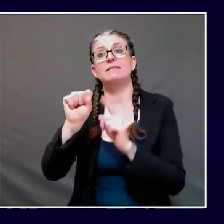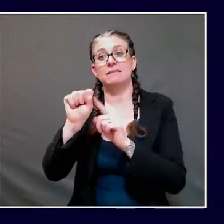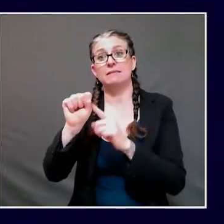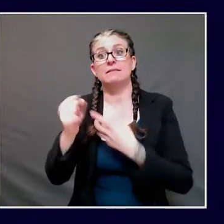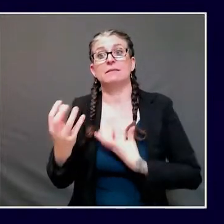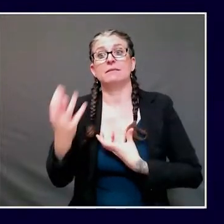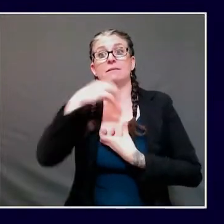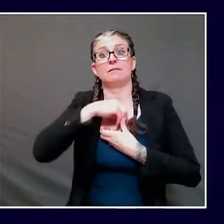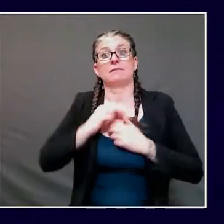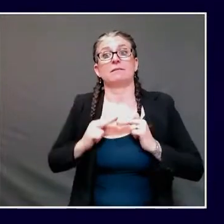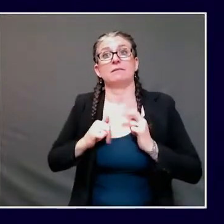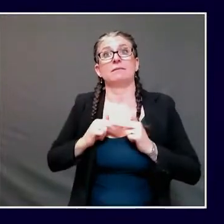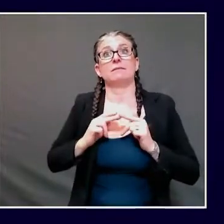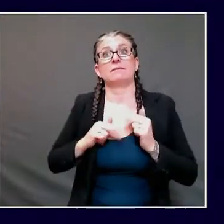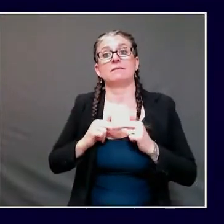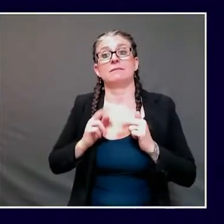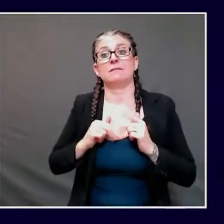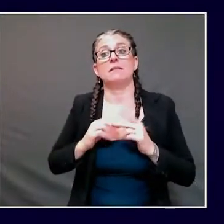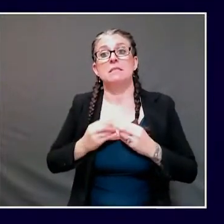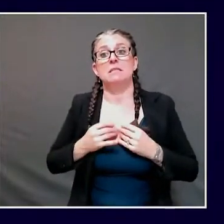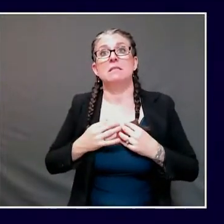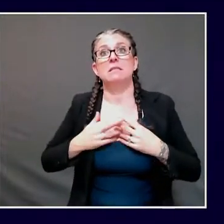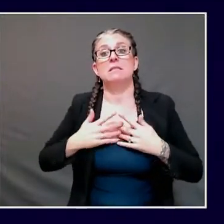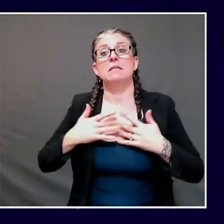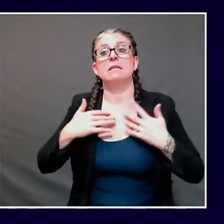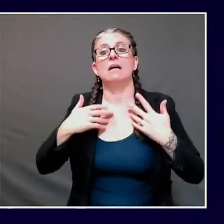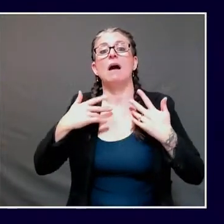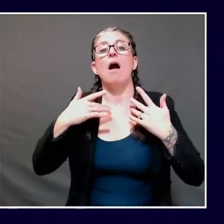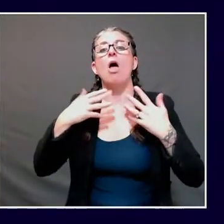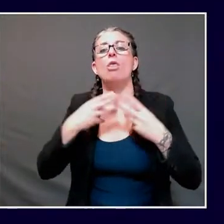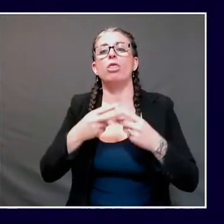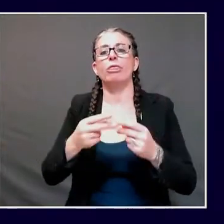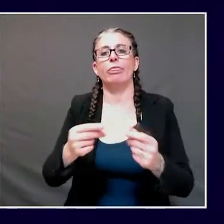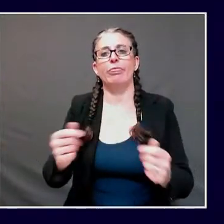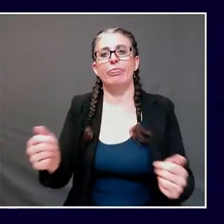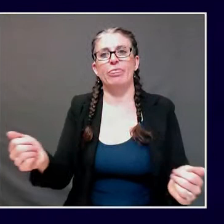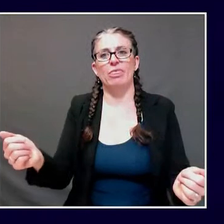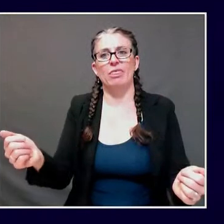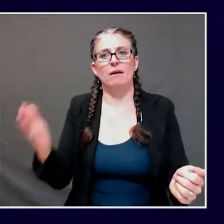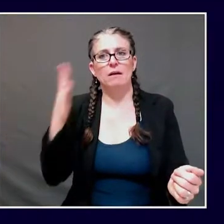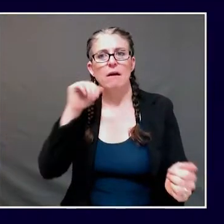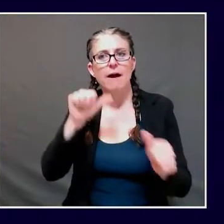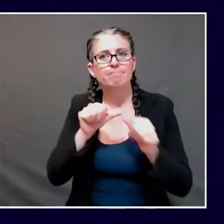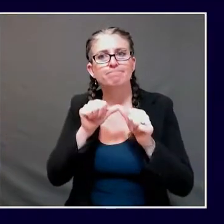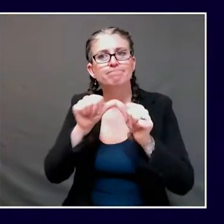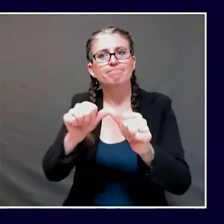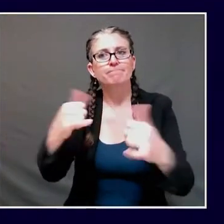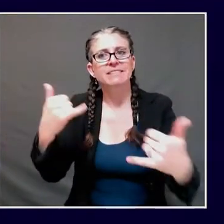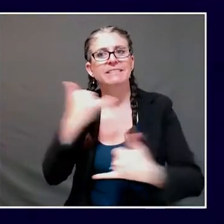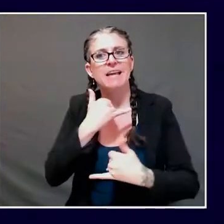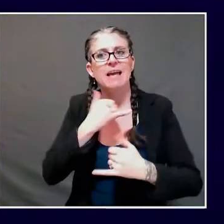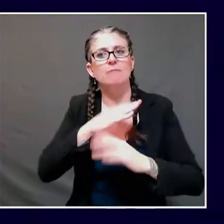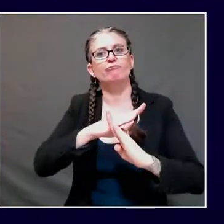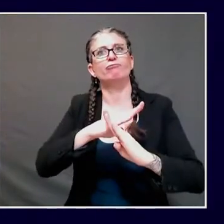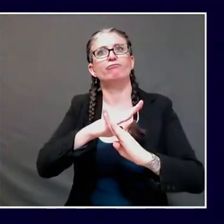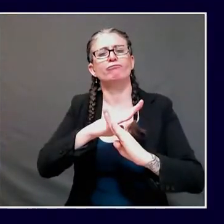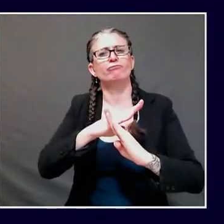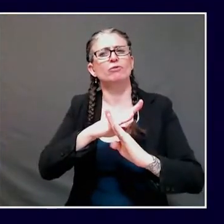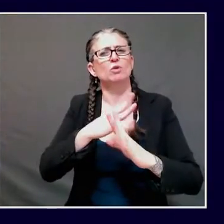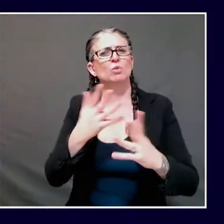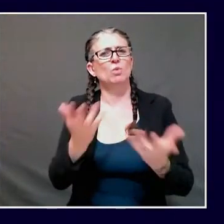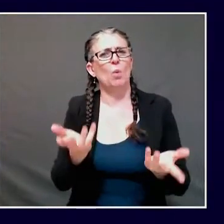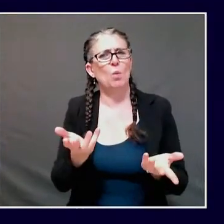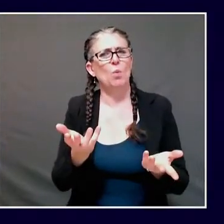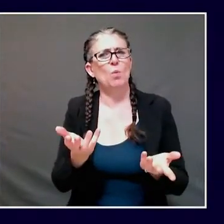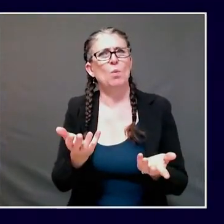responses initially were likely to have antibodies in further tests. And we don't know